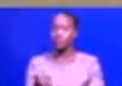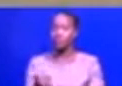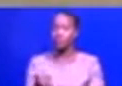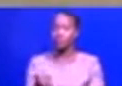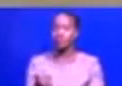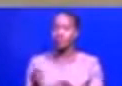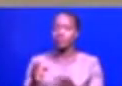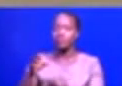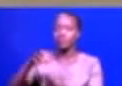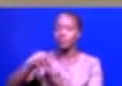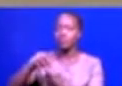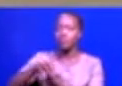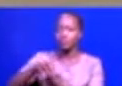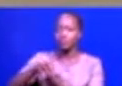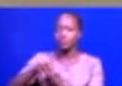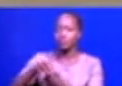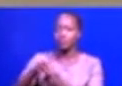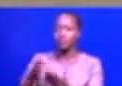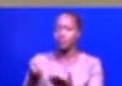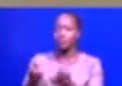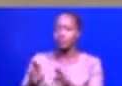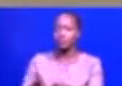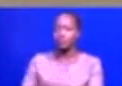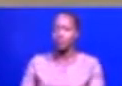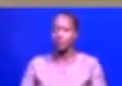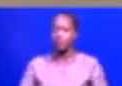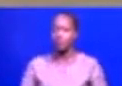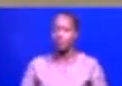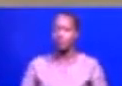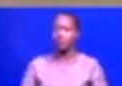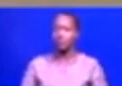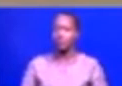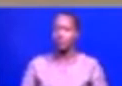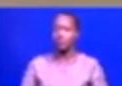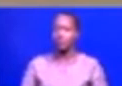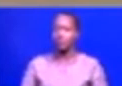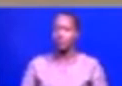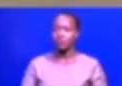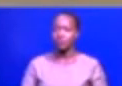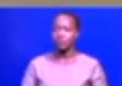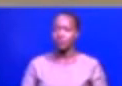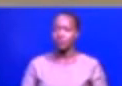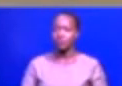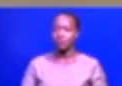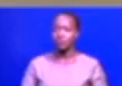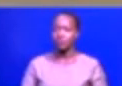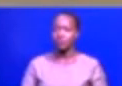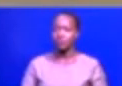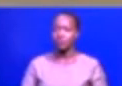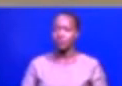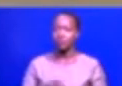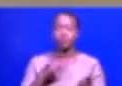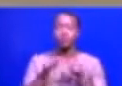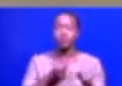club championships that will take place. Now, the other one is now also talking about the teams